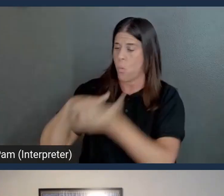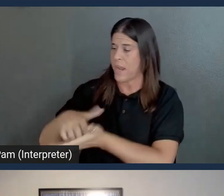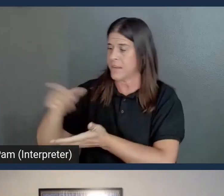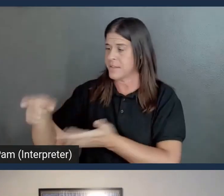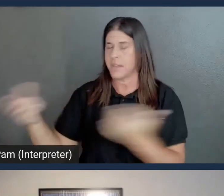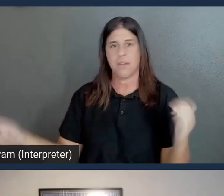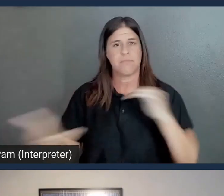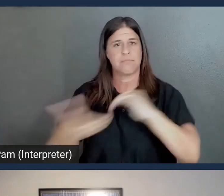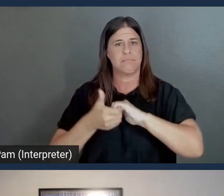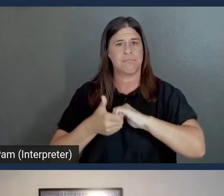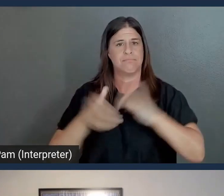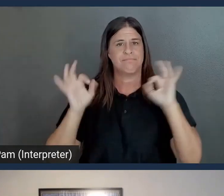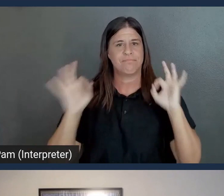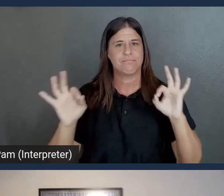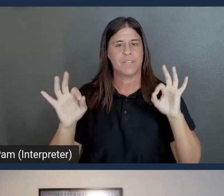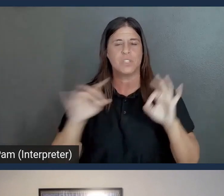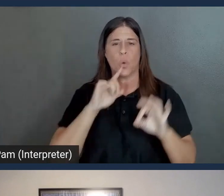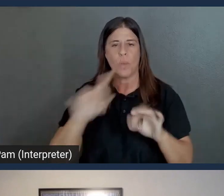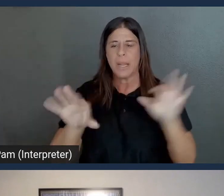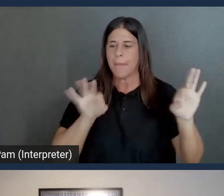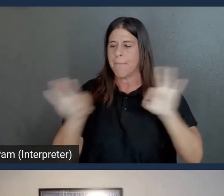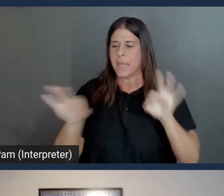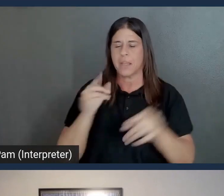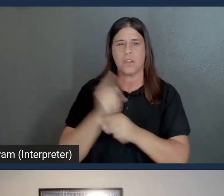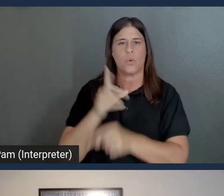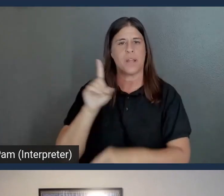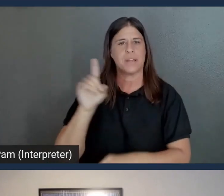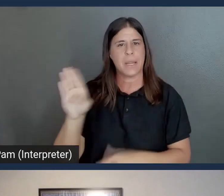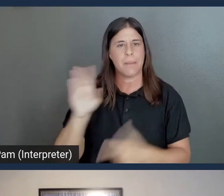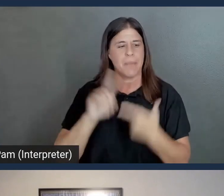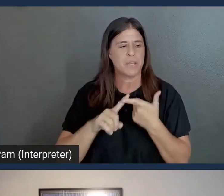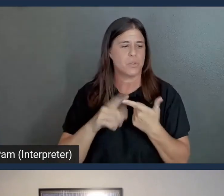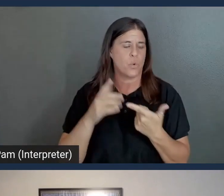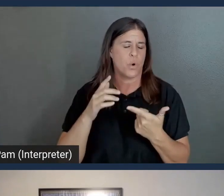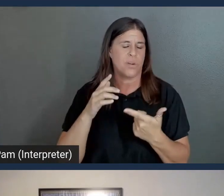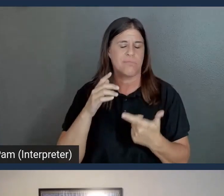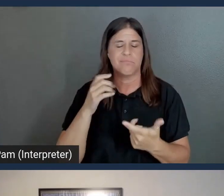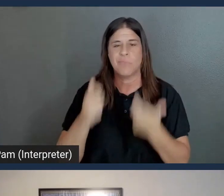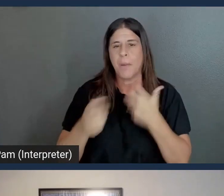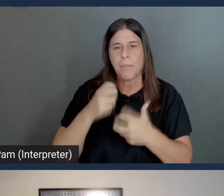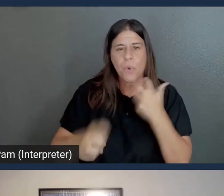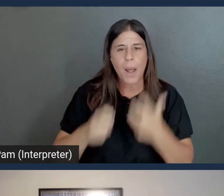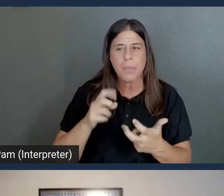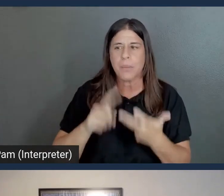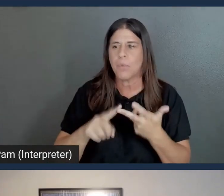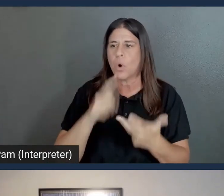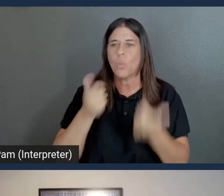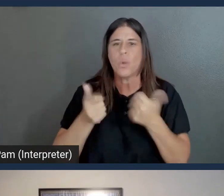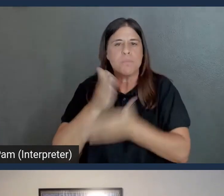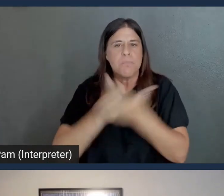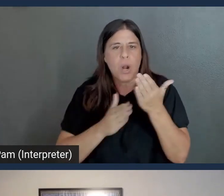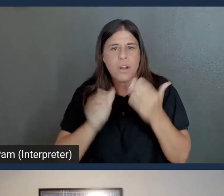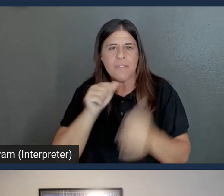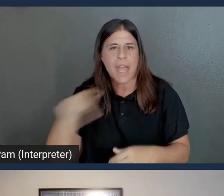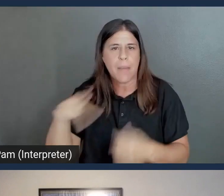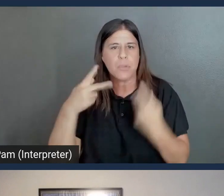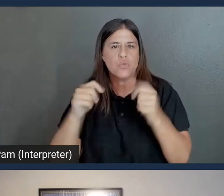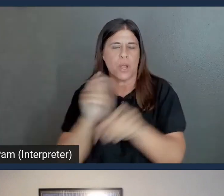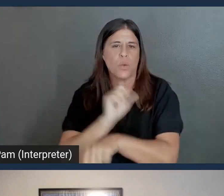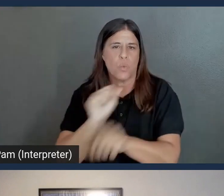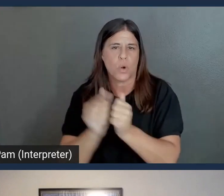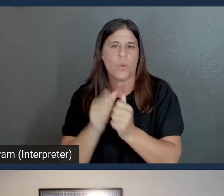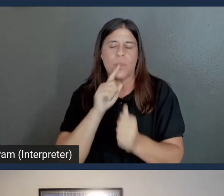do very, very well. So being able to choose the right database for the right kind of problem or right portion of your application that you're trying to work with